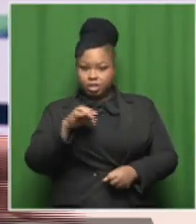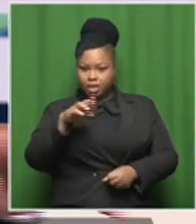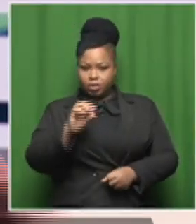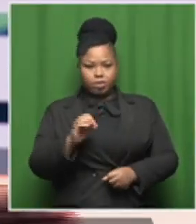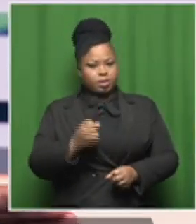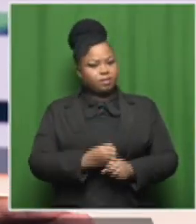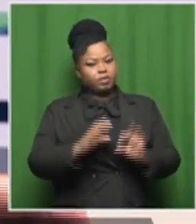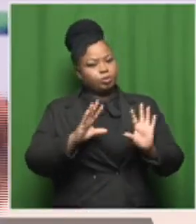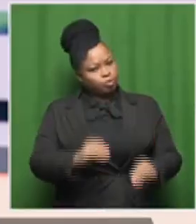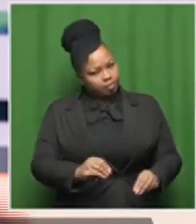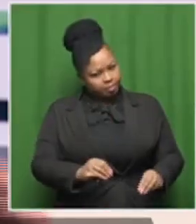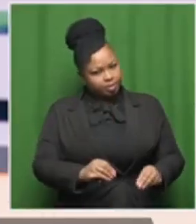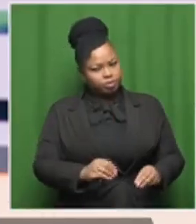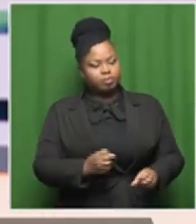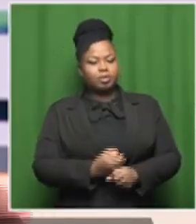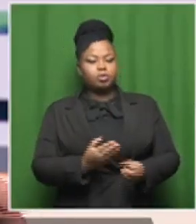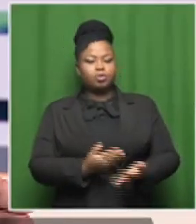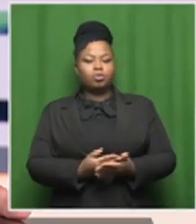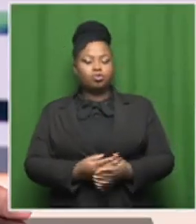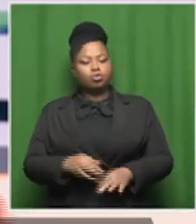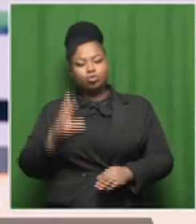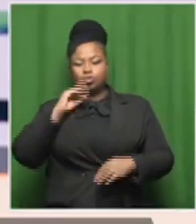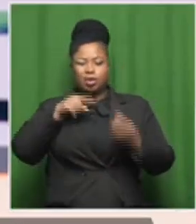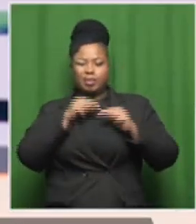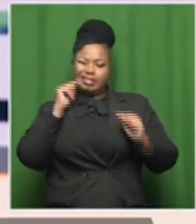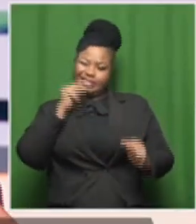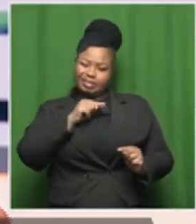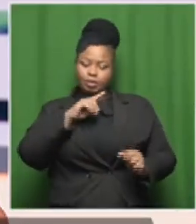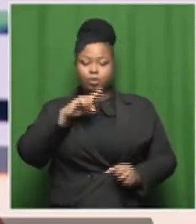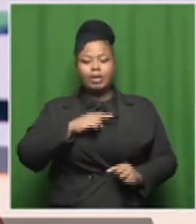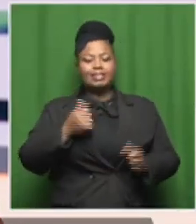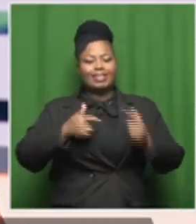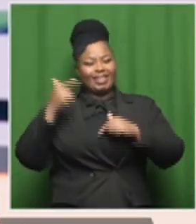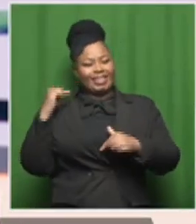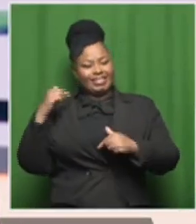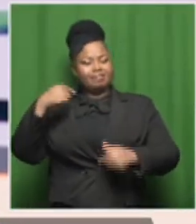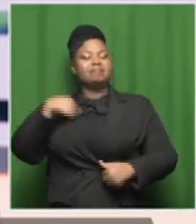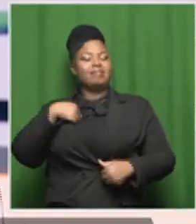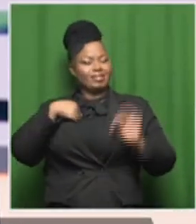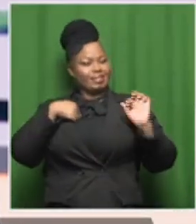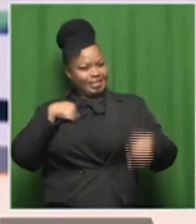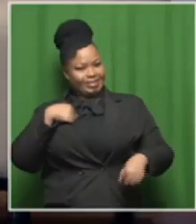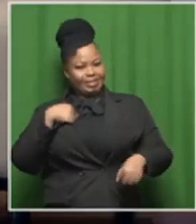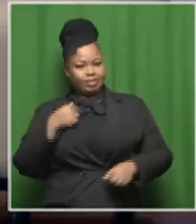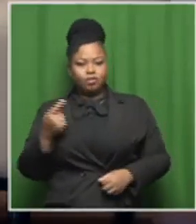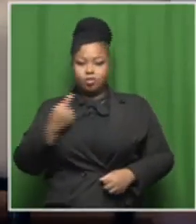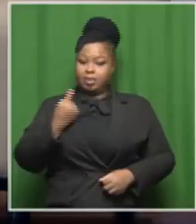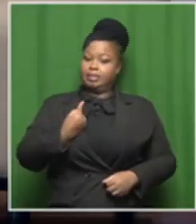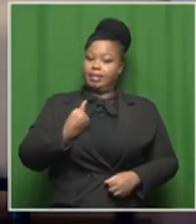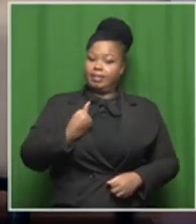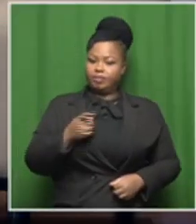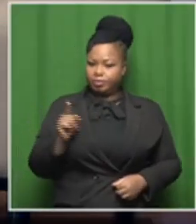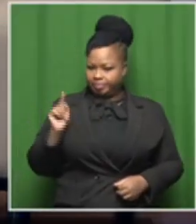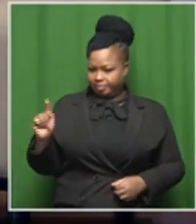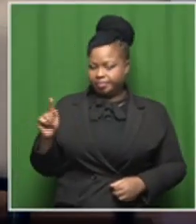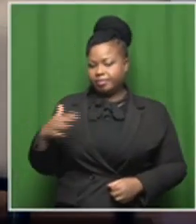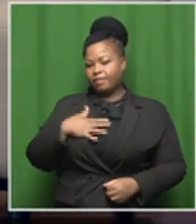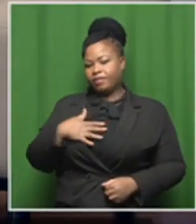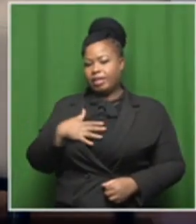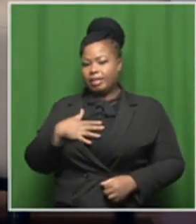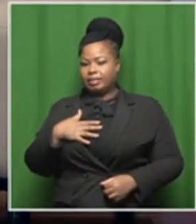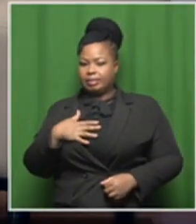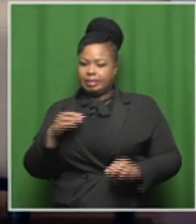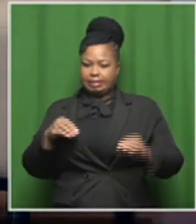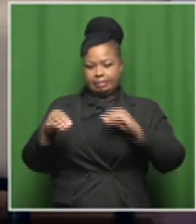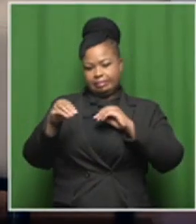never stop at nothing to share, to brag about this, because it's a legacy. It is. That I've earmarked for myself. So I feel like there's a bit of a